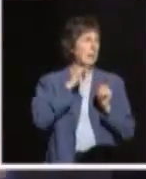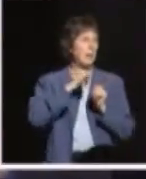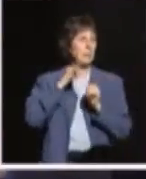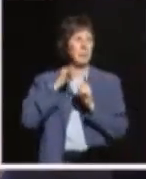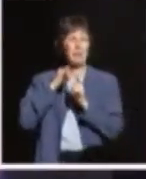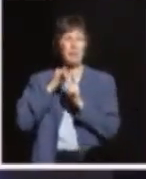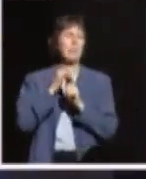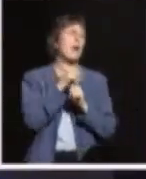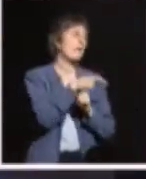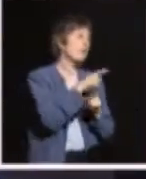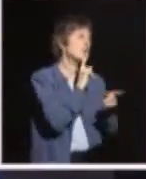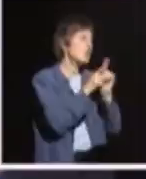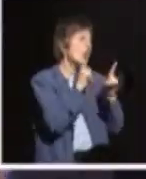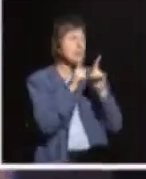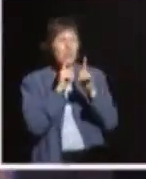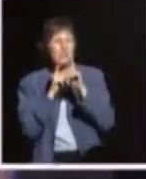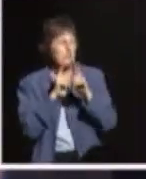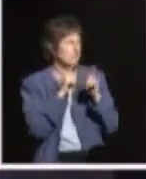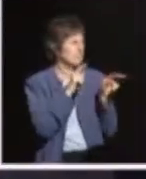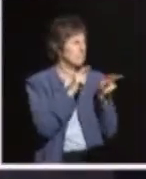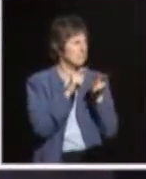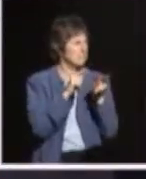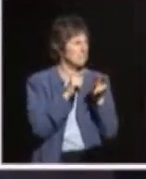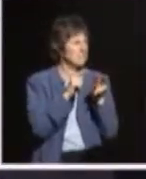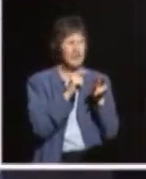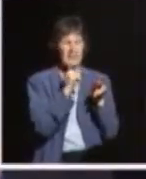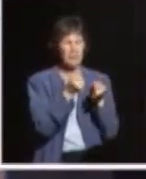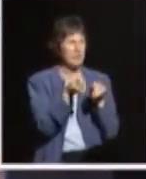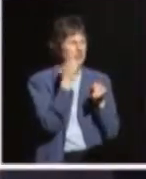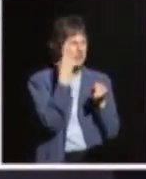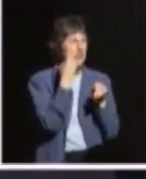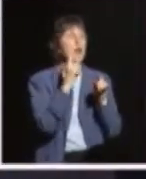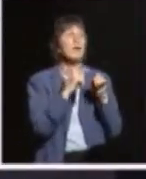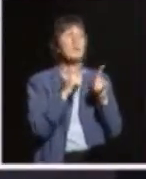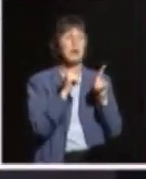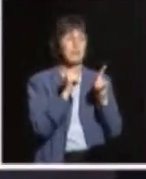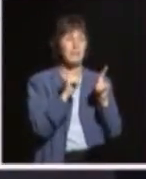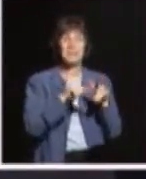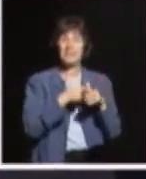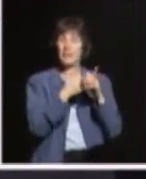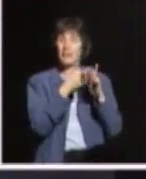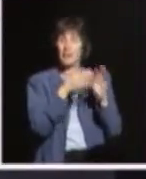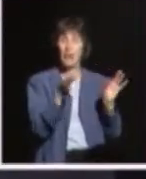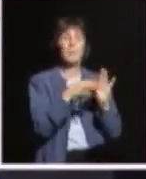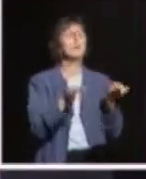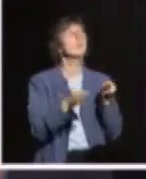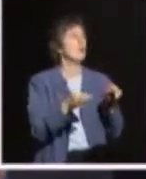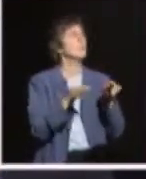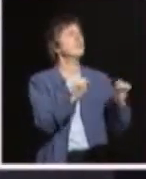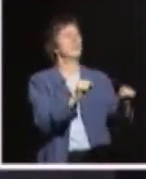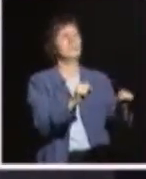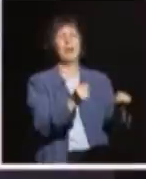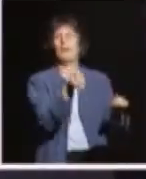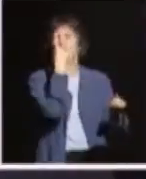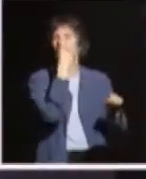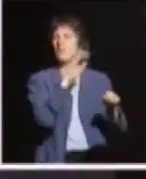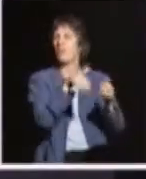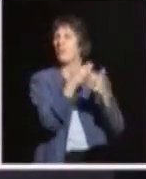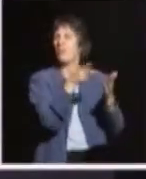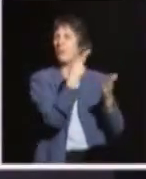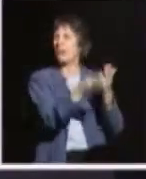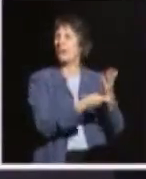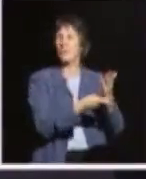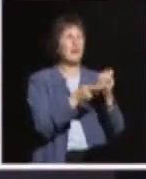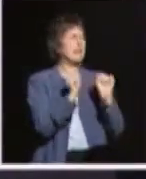hard to follow. But if I put the closed captioning on, it's much easier for me to follow the plot of the program. So I agree with